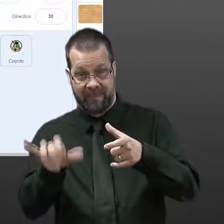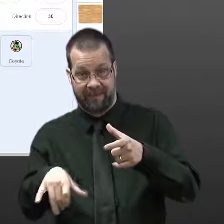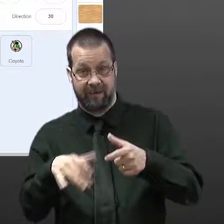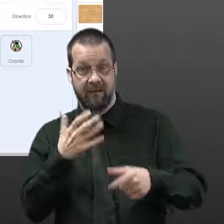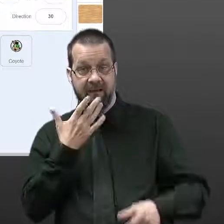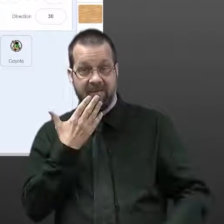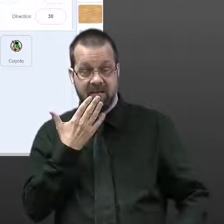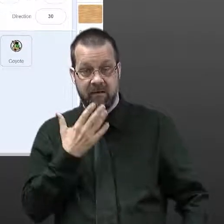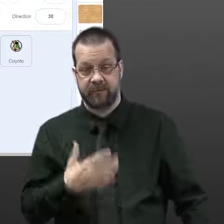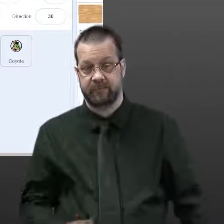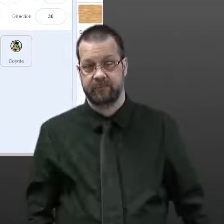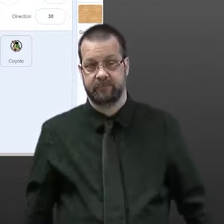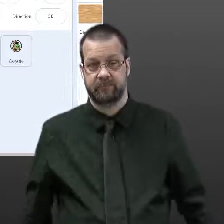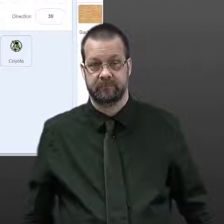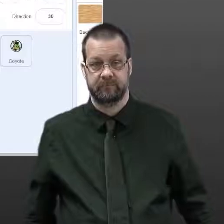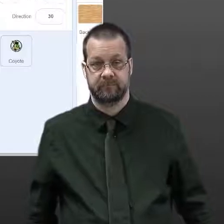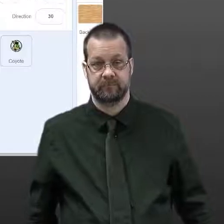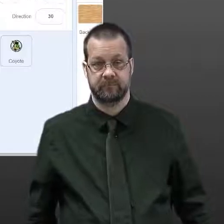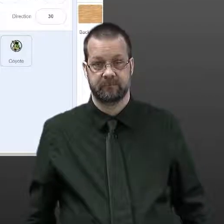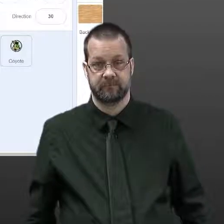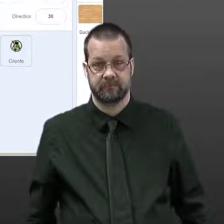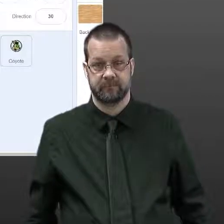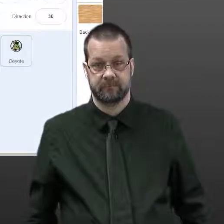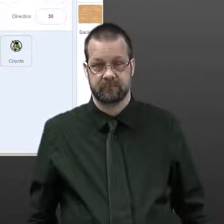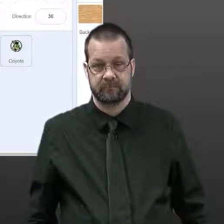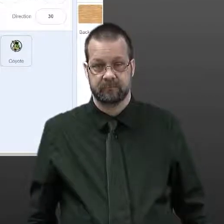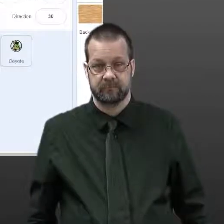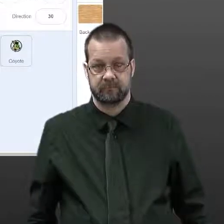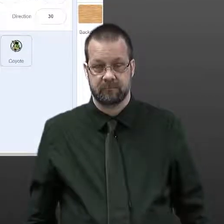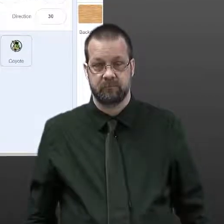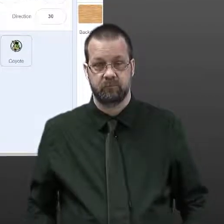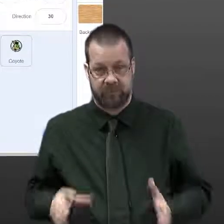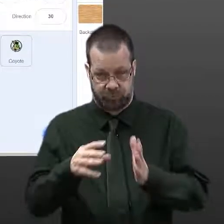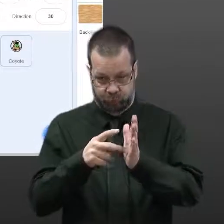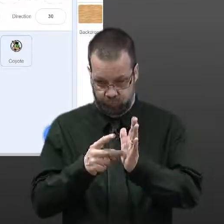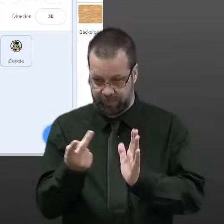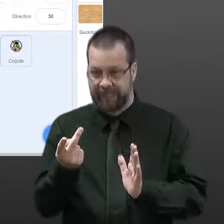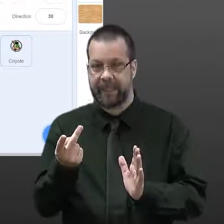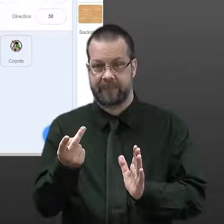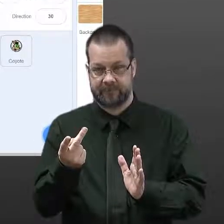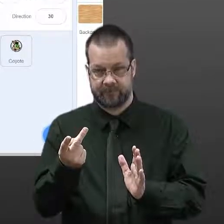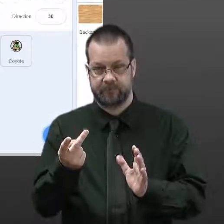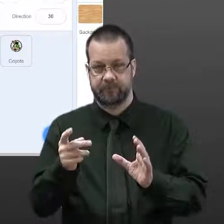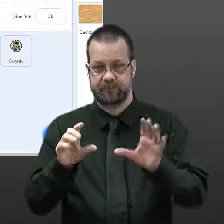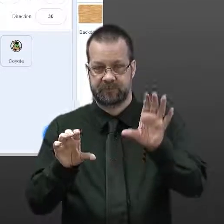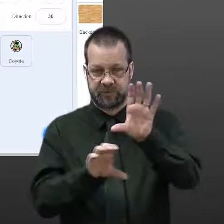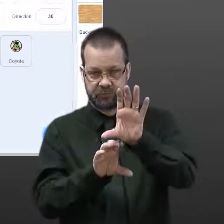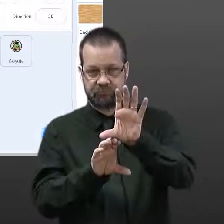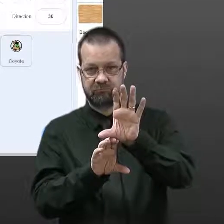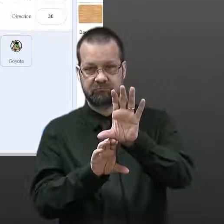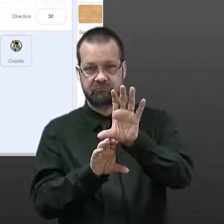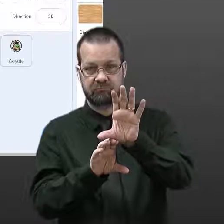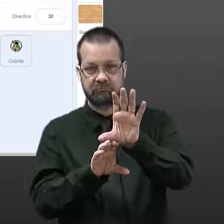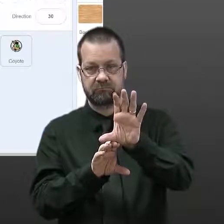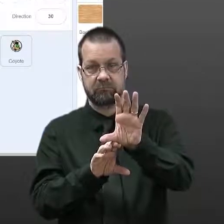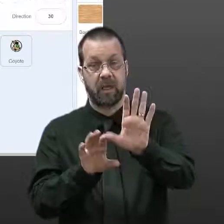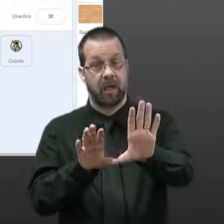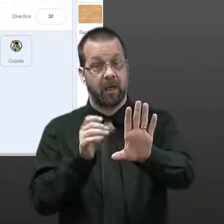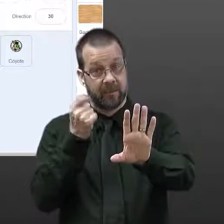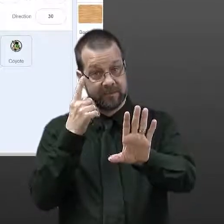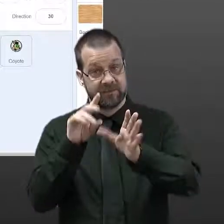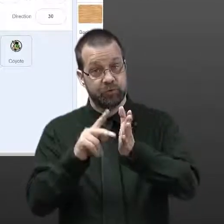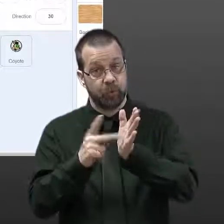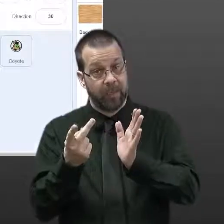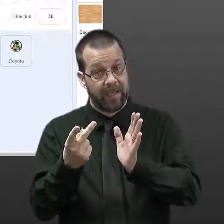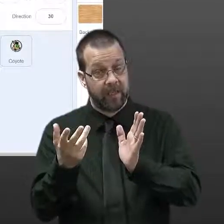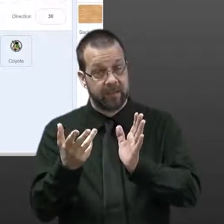color. So again, we can actually duplicate this and then just change some things. So make sure if